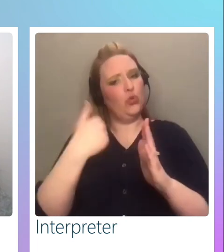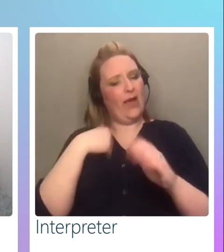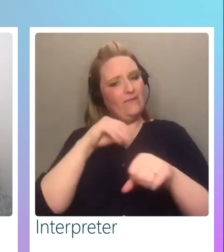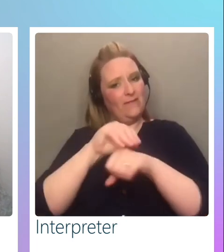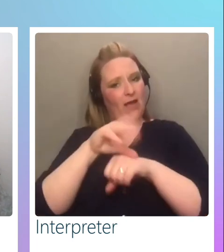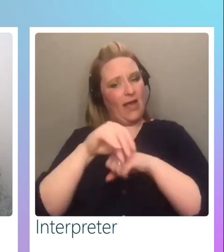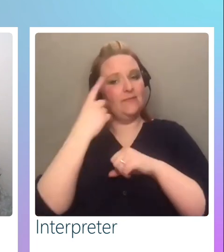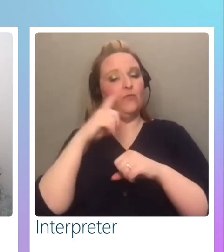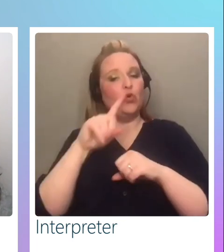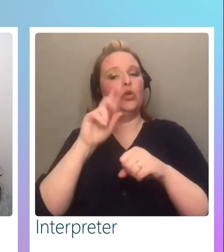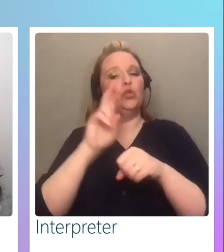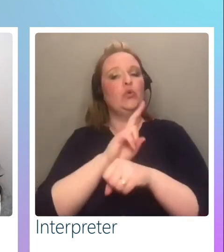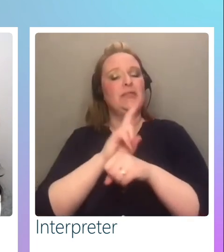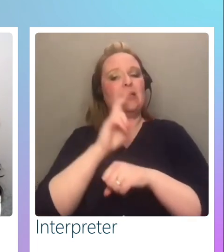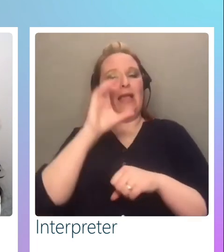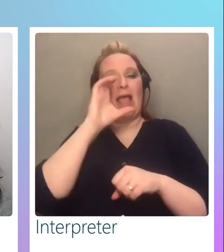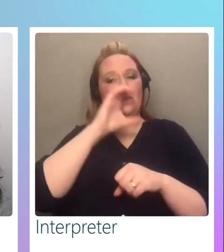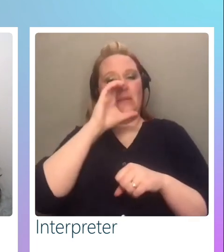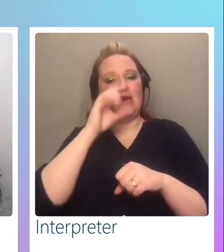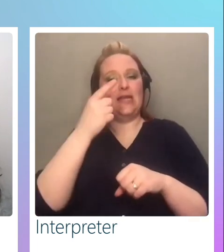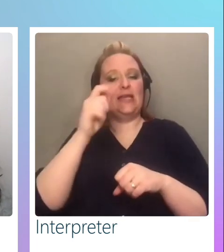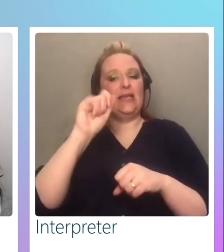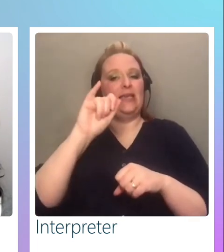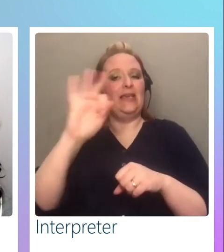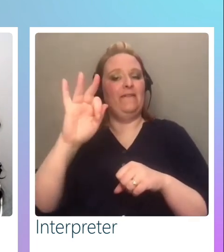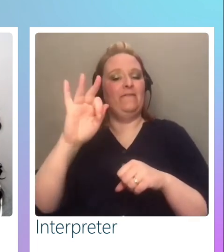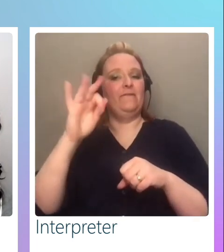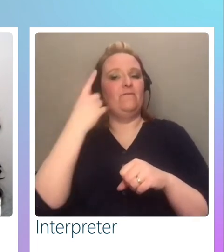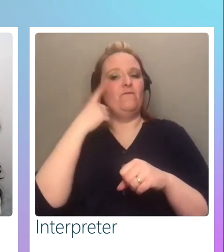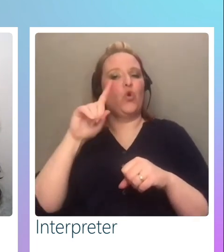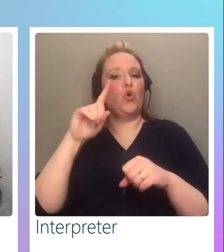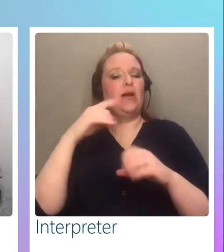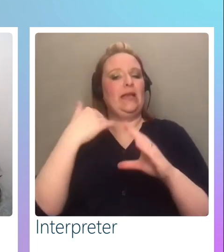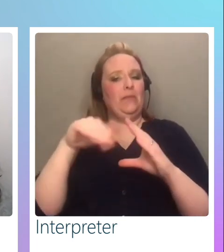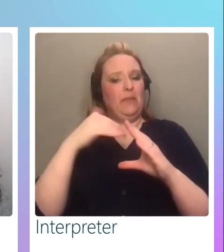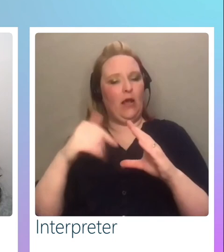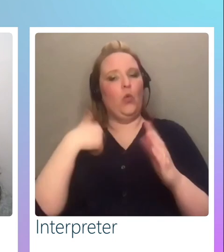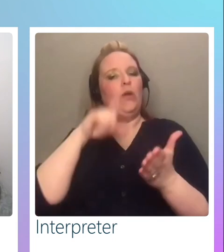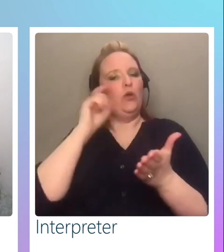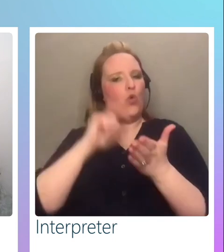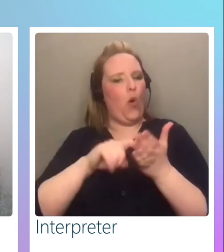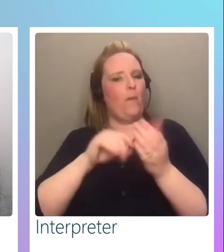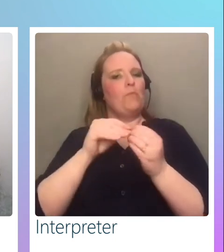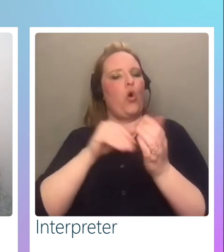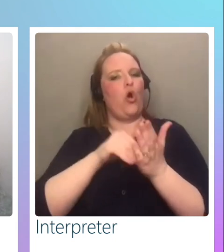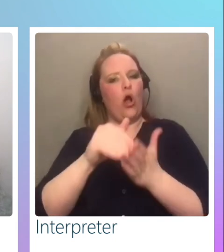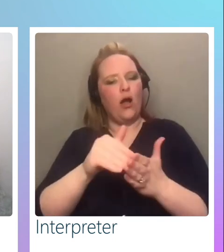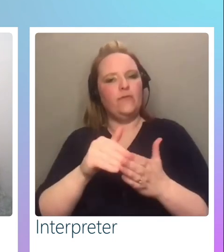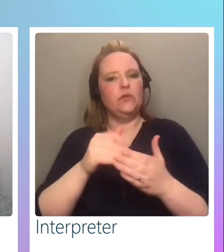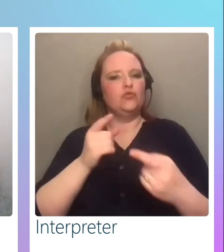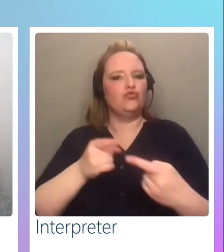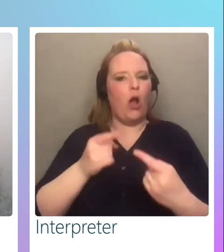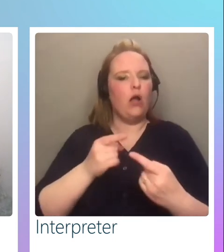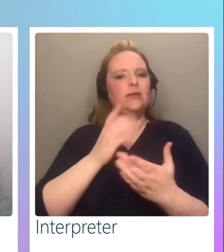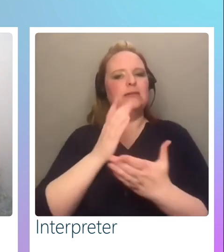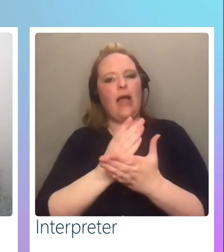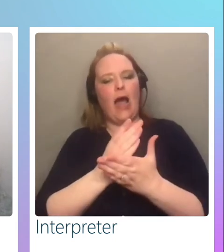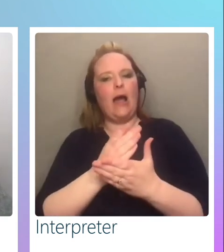using animated GIFs in emails? We've been seeing more of those and are having trouble stopping or pausing them after